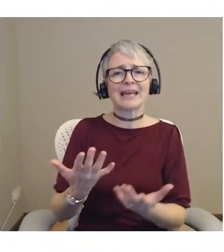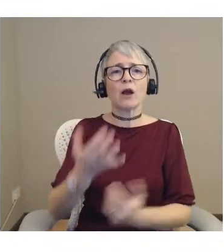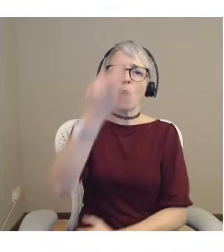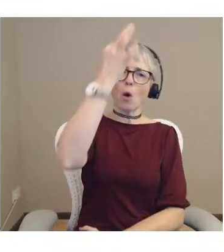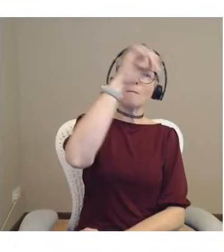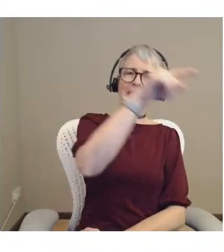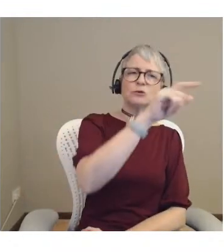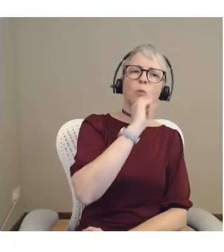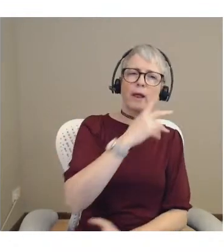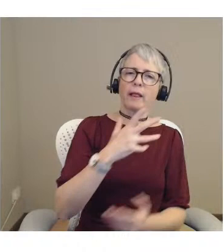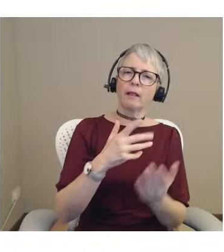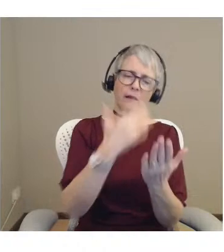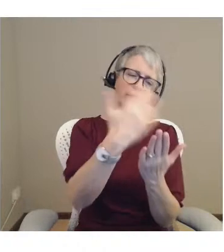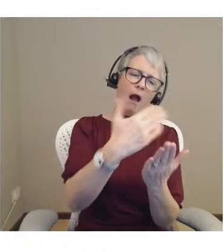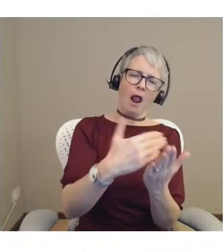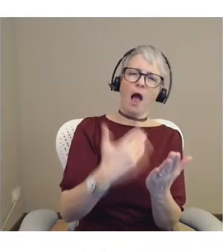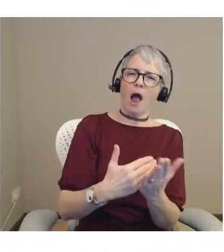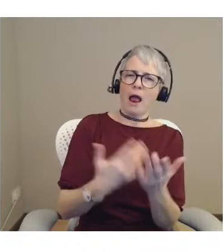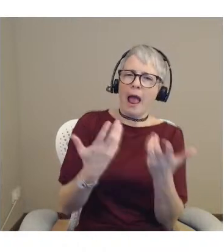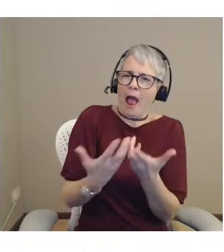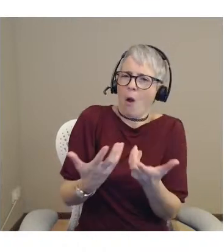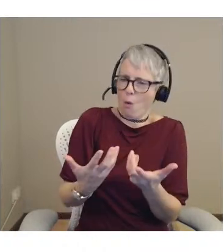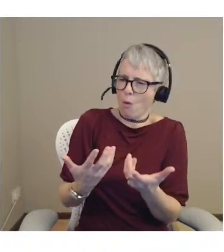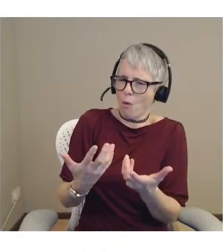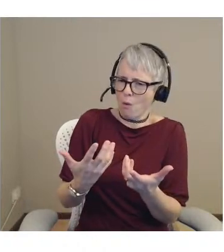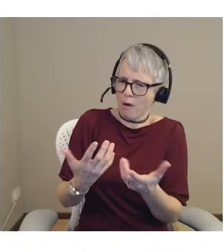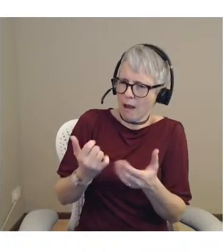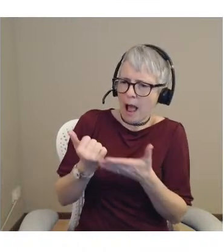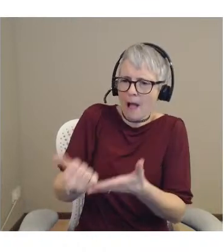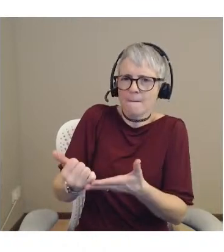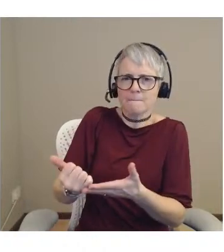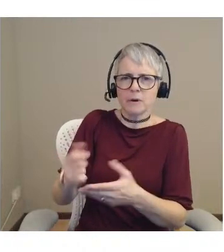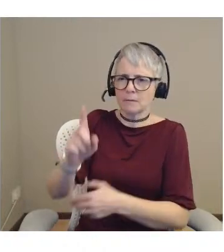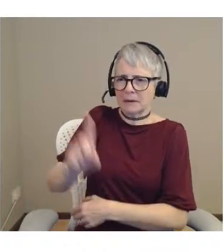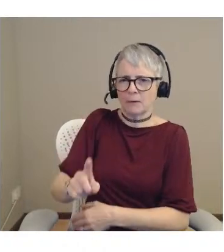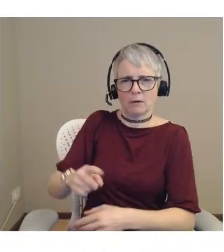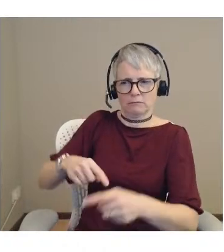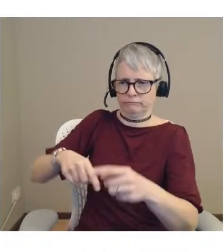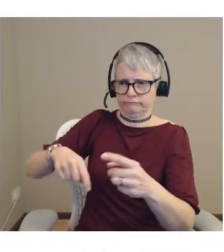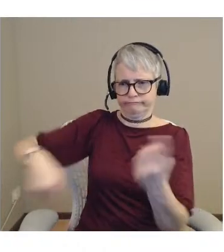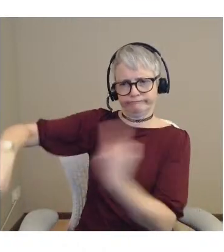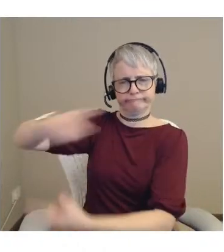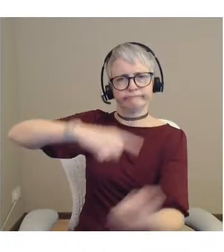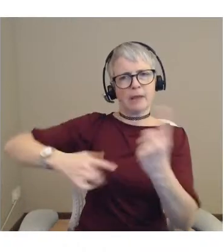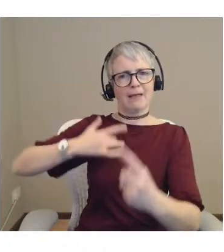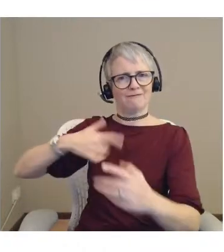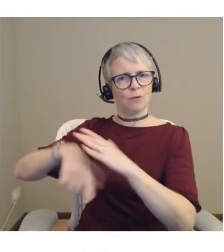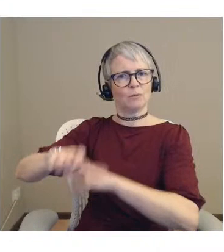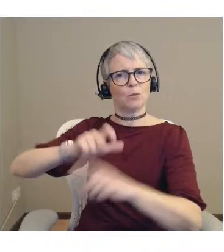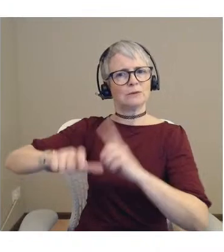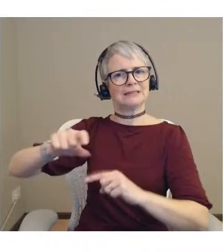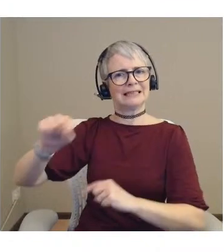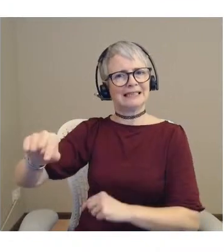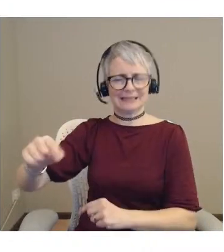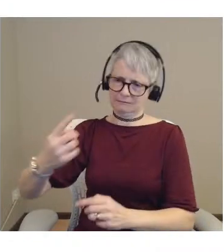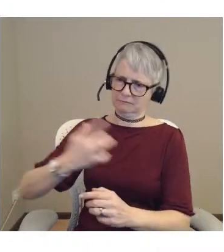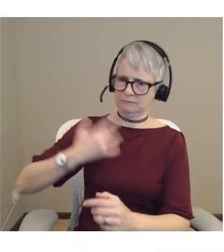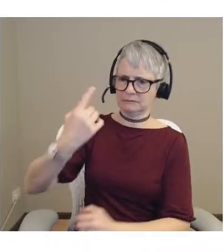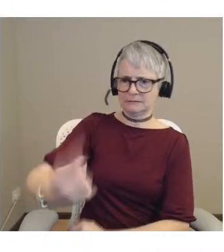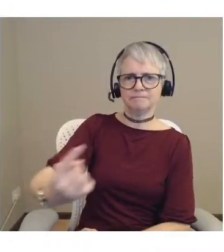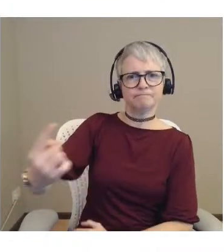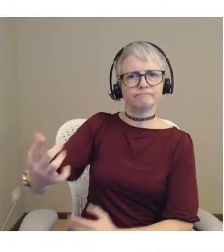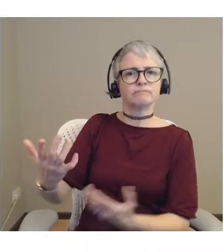for the institutionalization, so there is a coherence in how this transition is understood by all member states, by